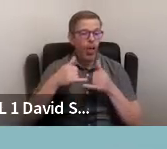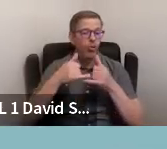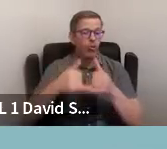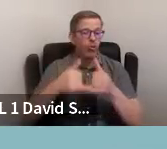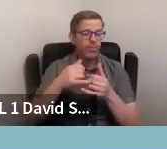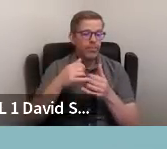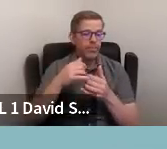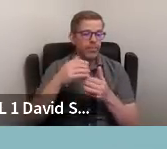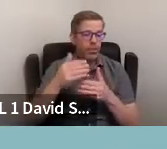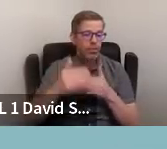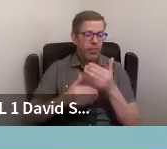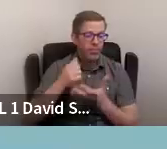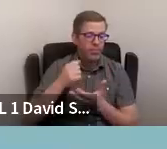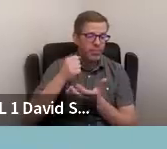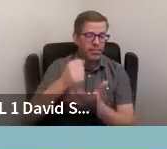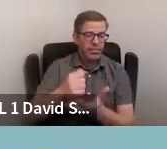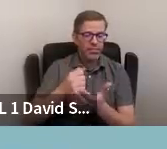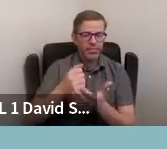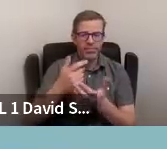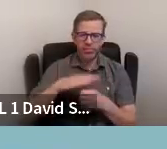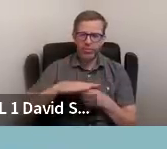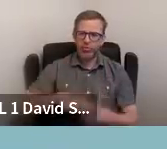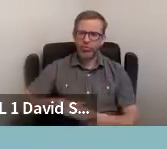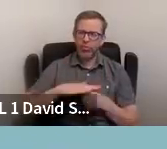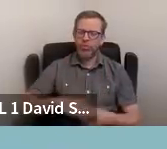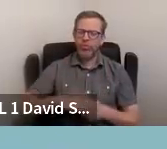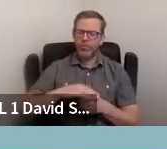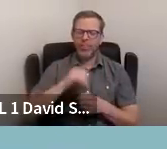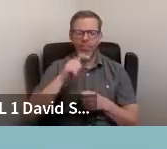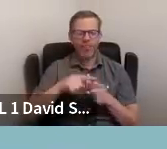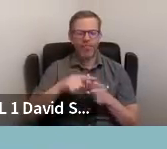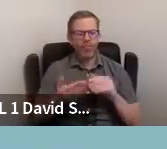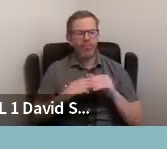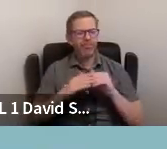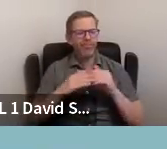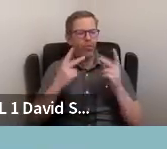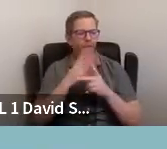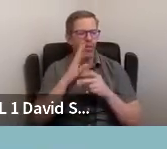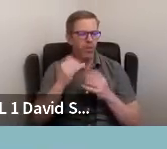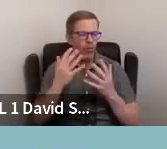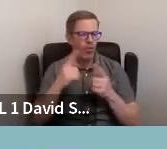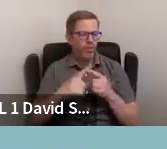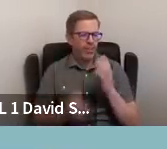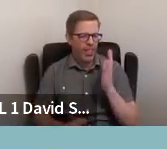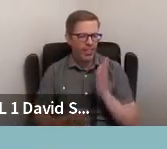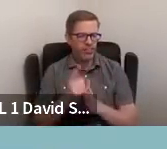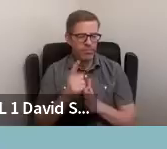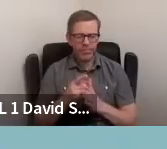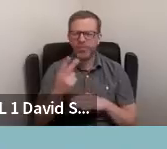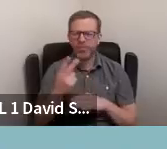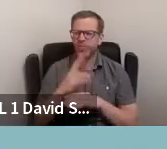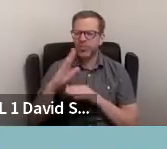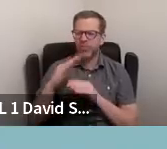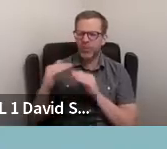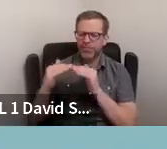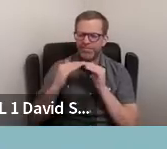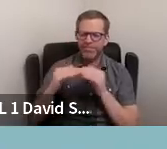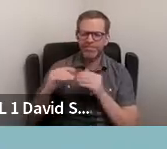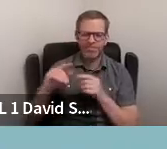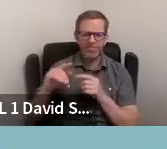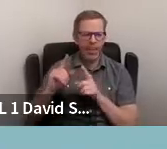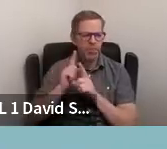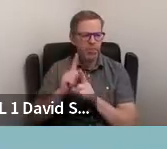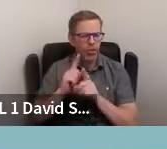that stress by doing things last minute. And also utilize mentors and colleagues to review your proposal and help refine your